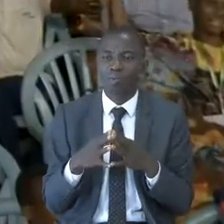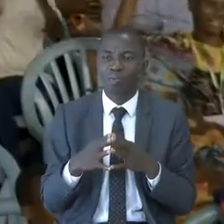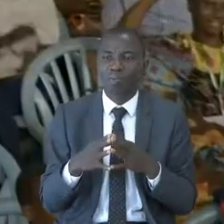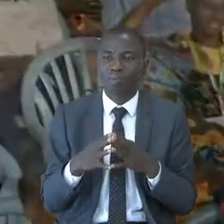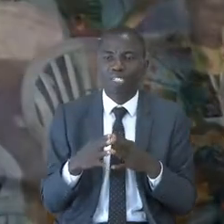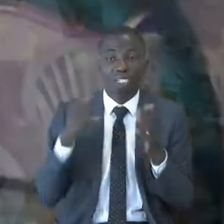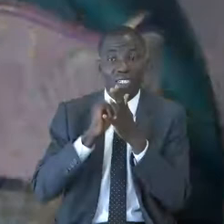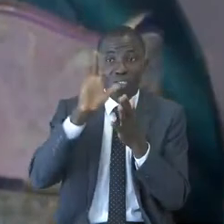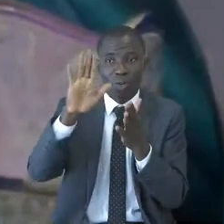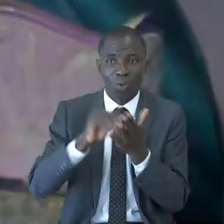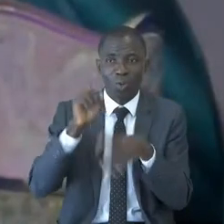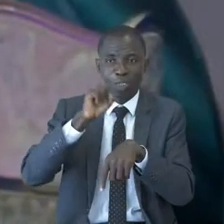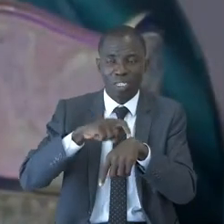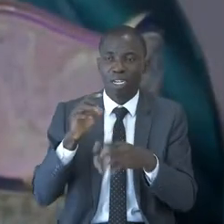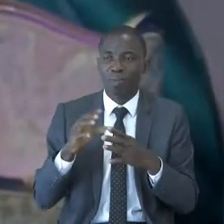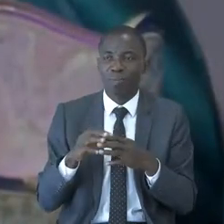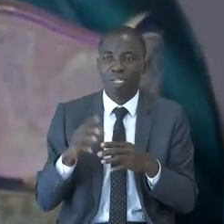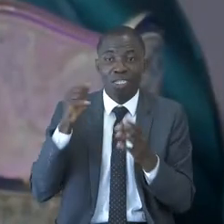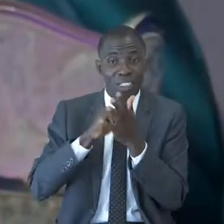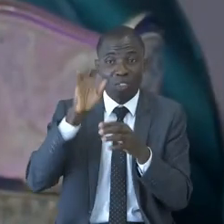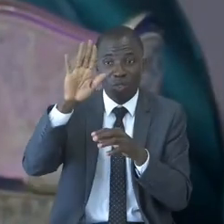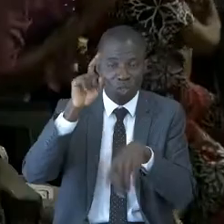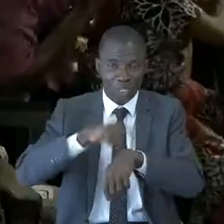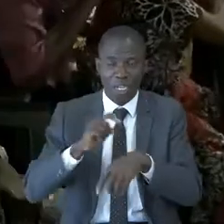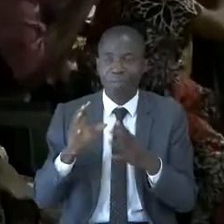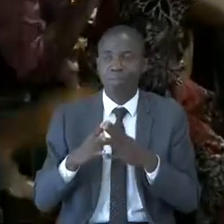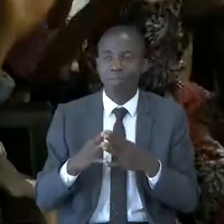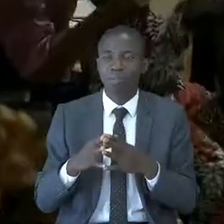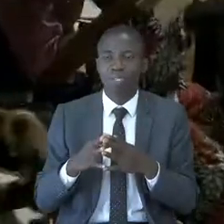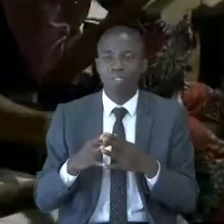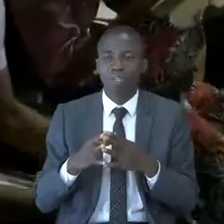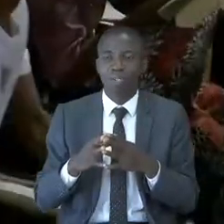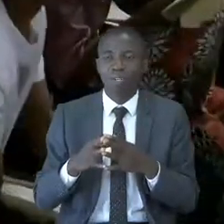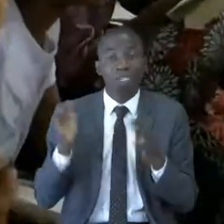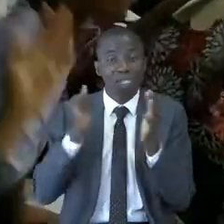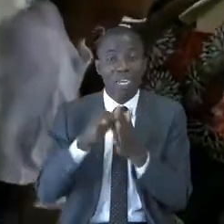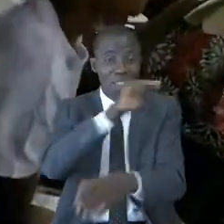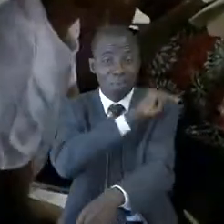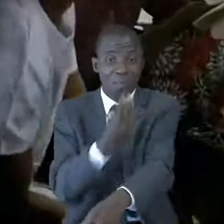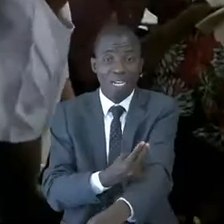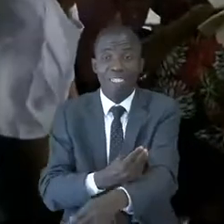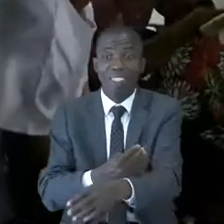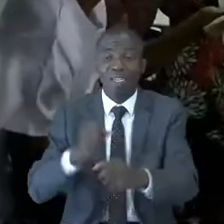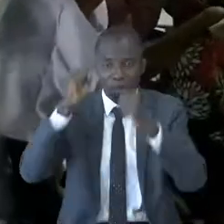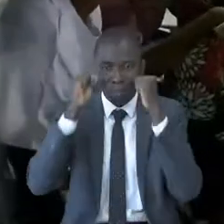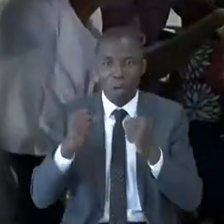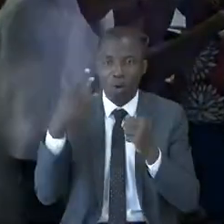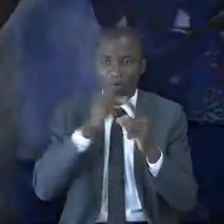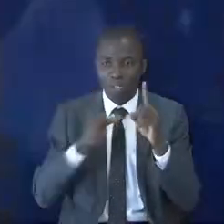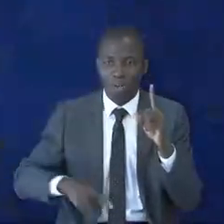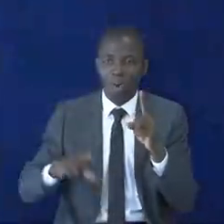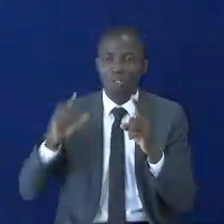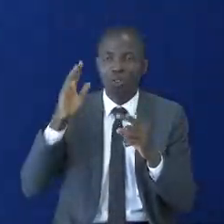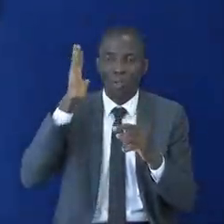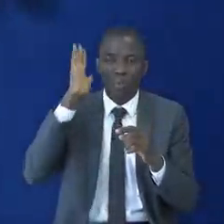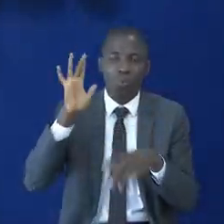It's your turn. I said it's your turn. That mighty power of the Lord